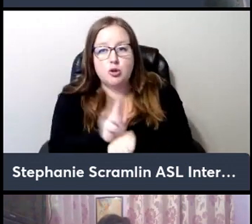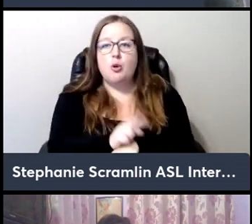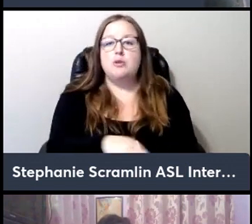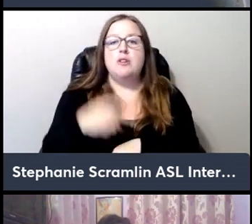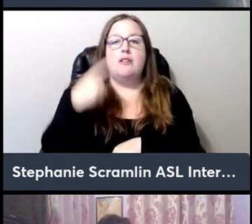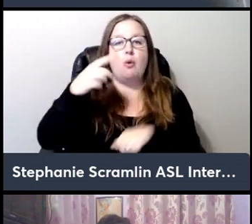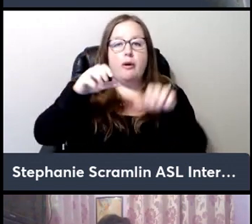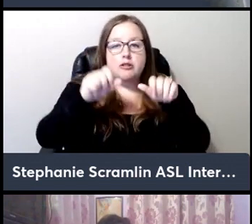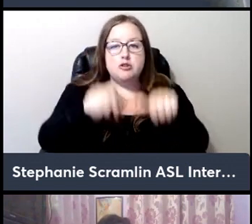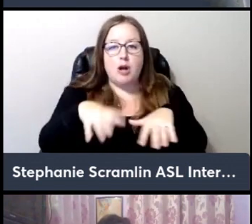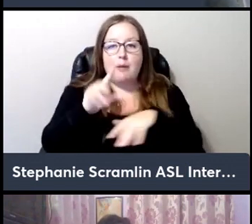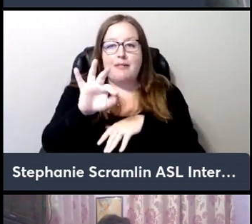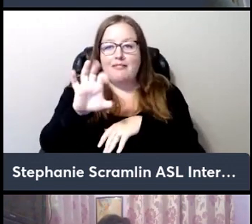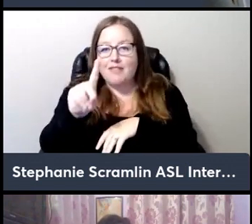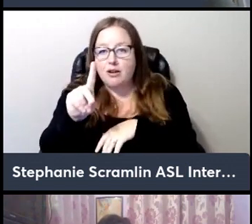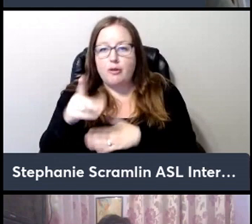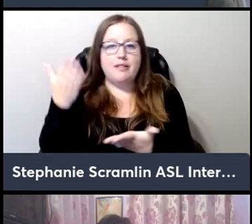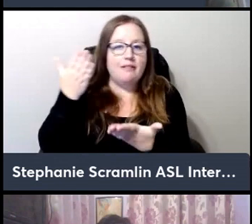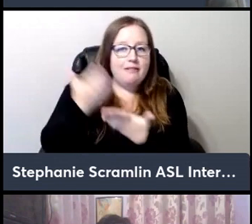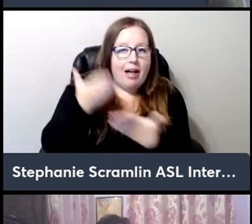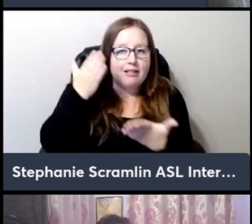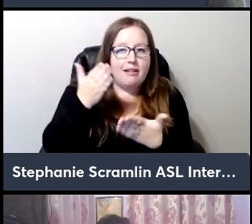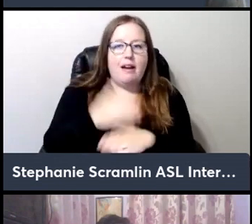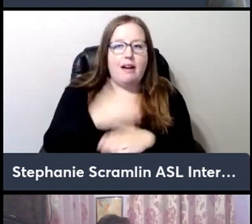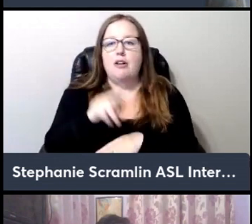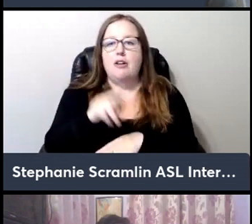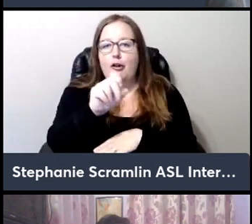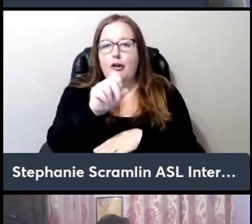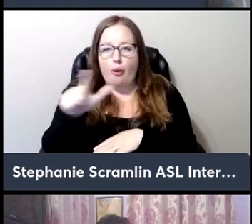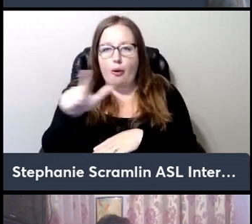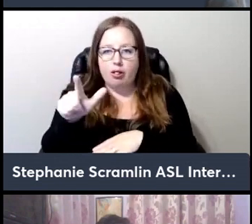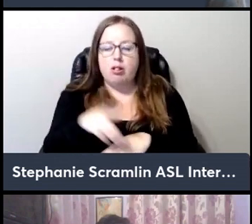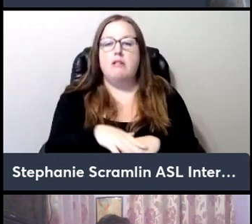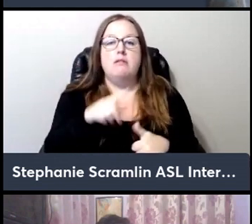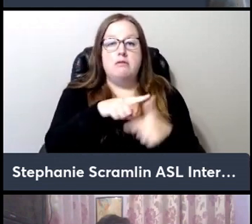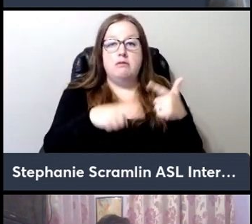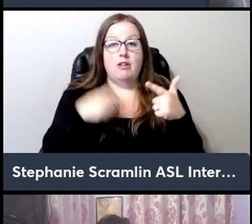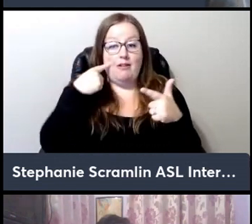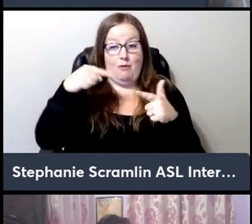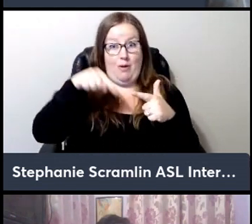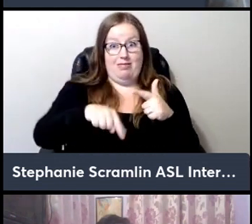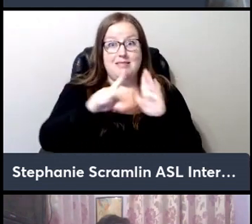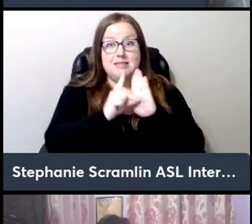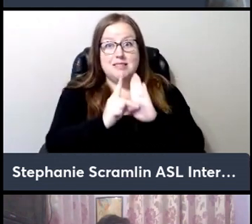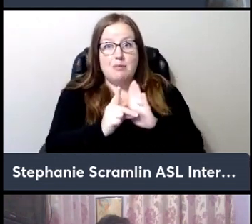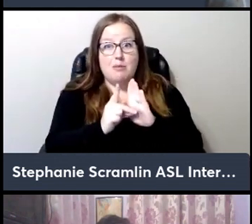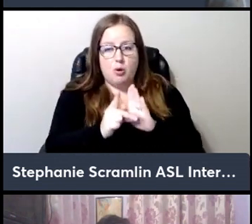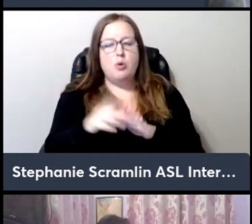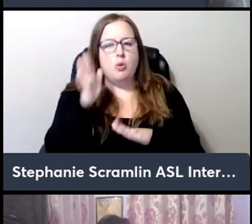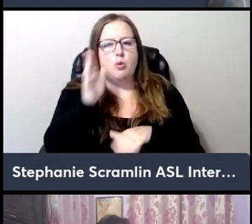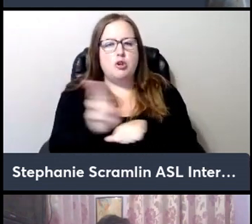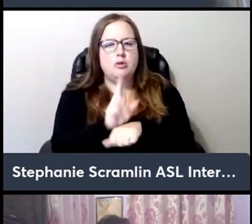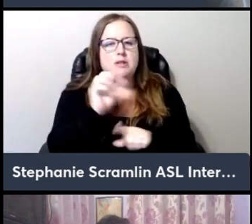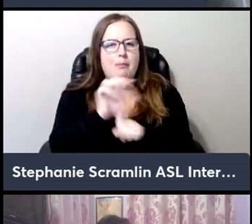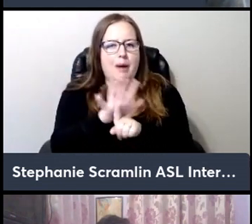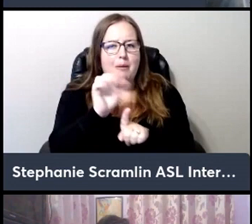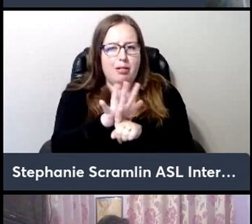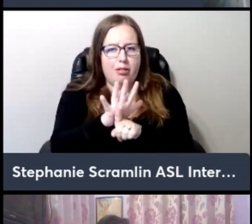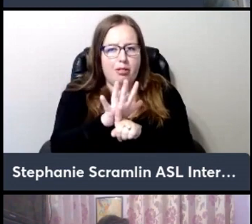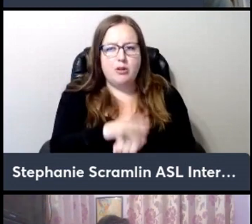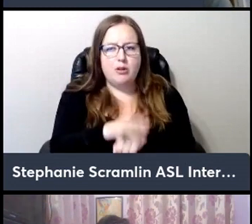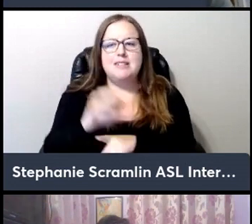fields, validate fields, nullify fields. But for this demo, we're going to use a very popular transformation, which is a Sql